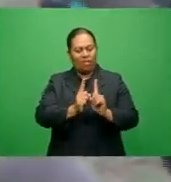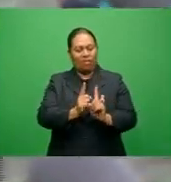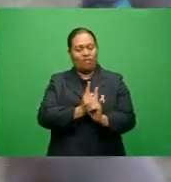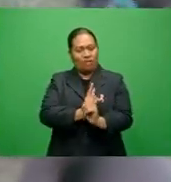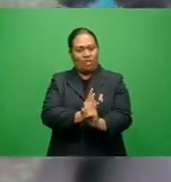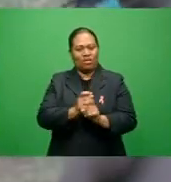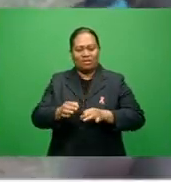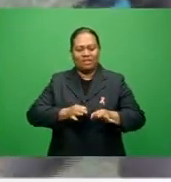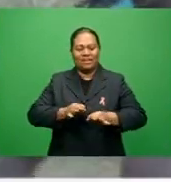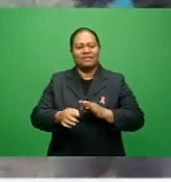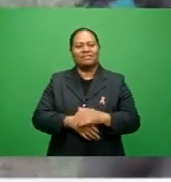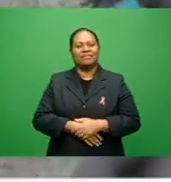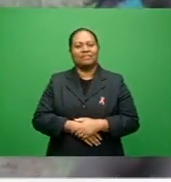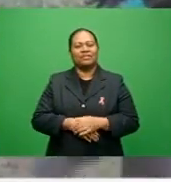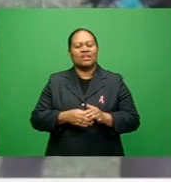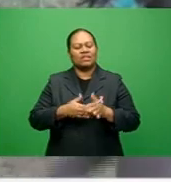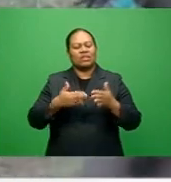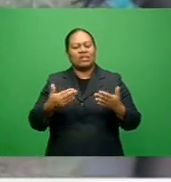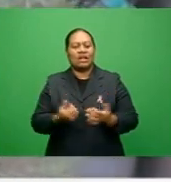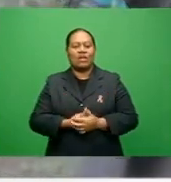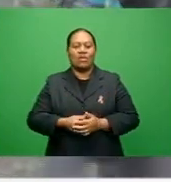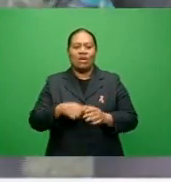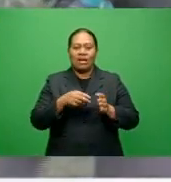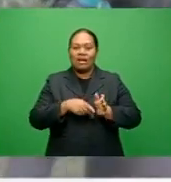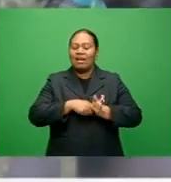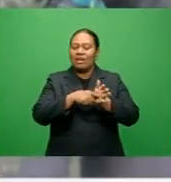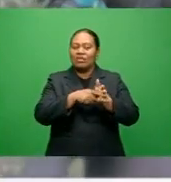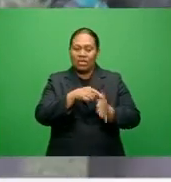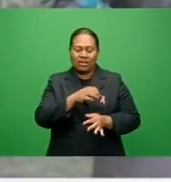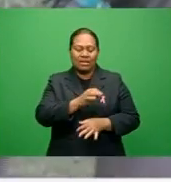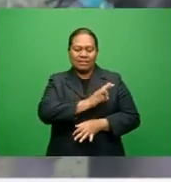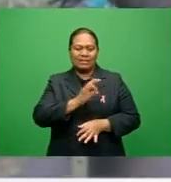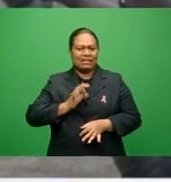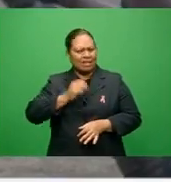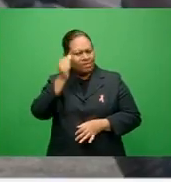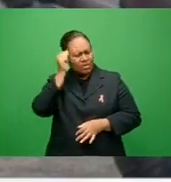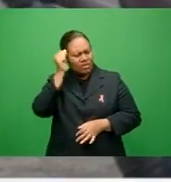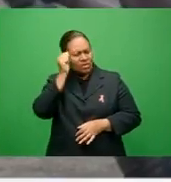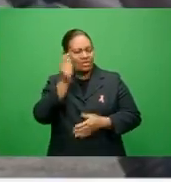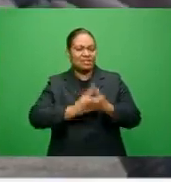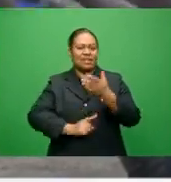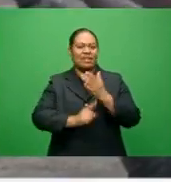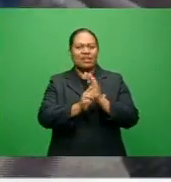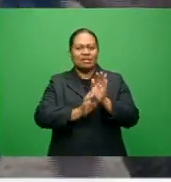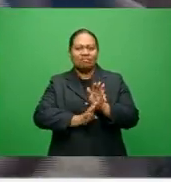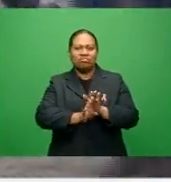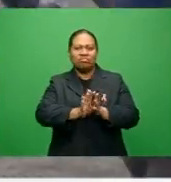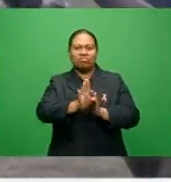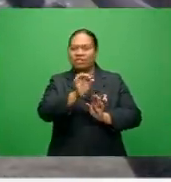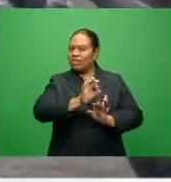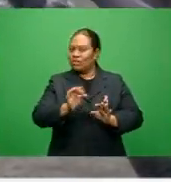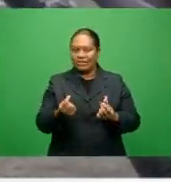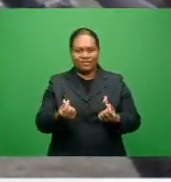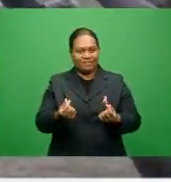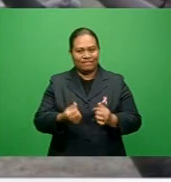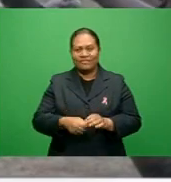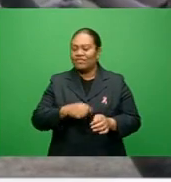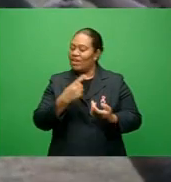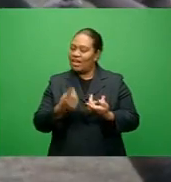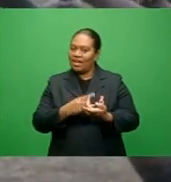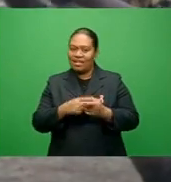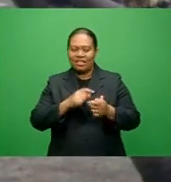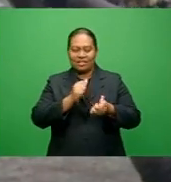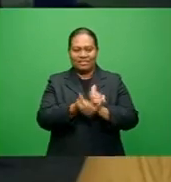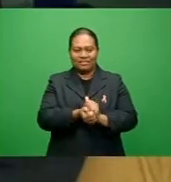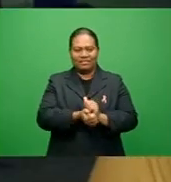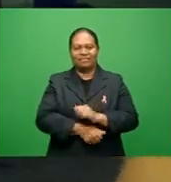won 4 matches out of 10, Lautoka Rugby Union officials are aware of the uphill battle ahead for the remaining rounds of the